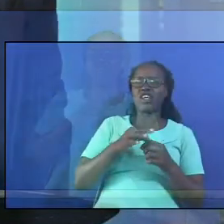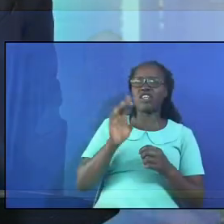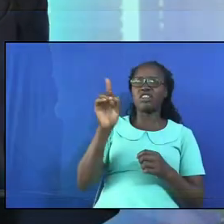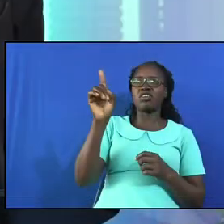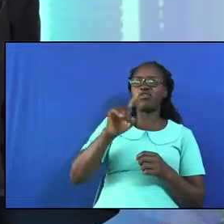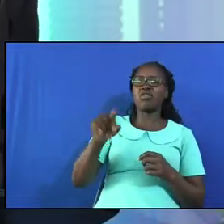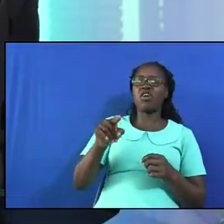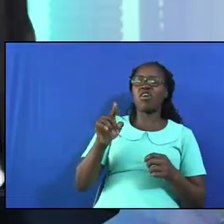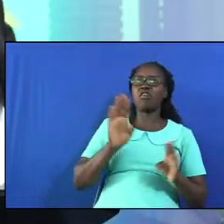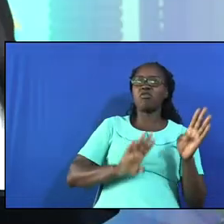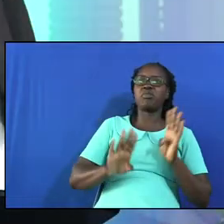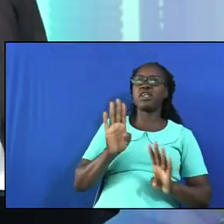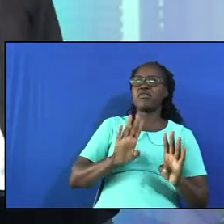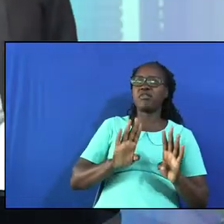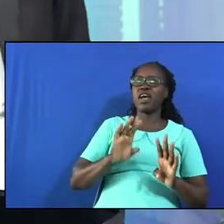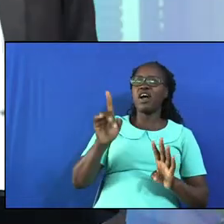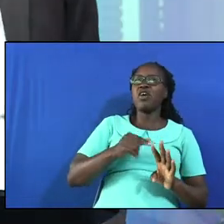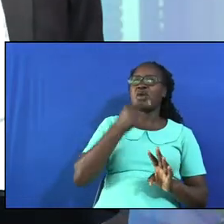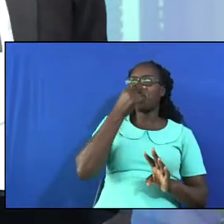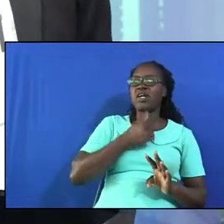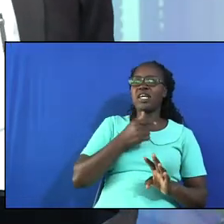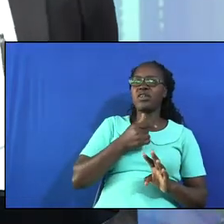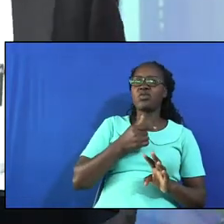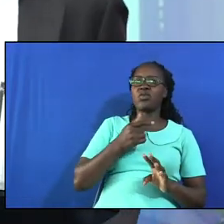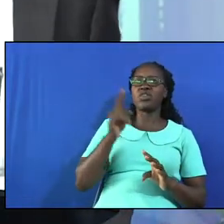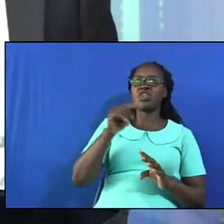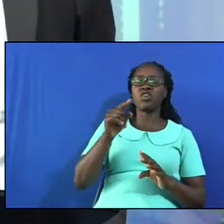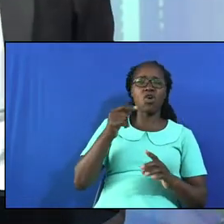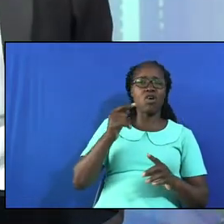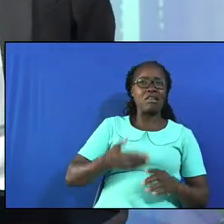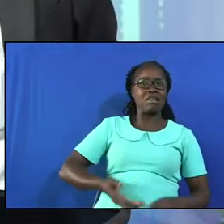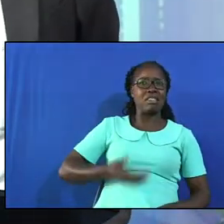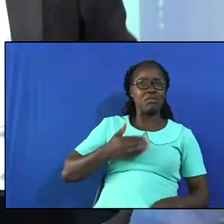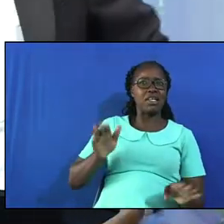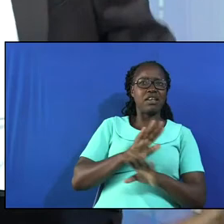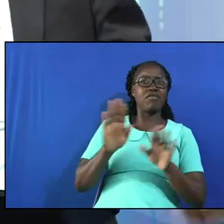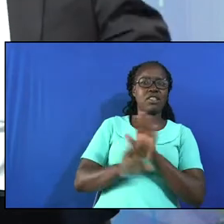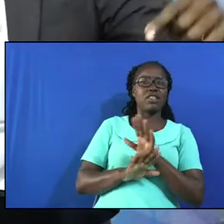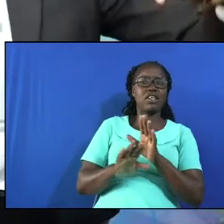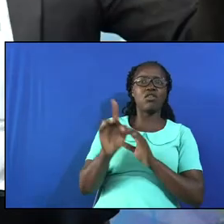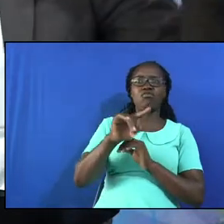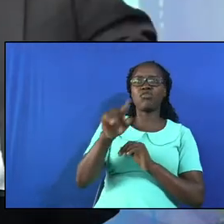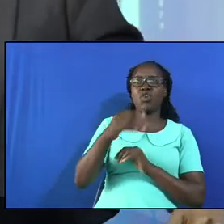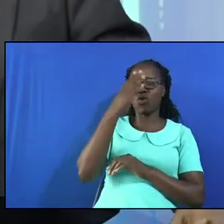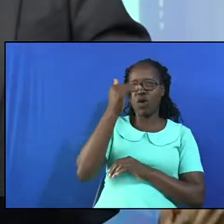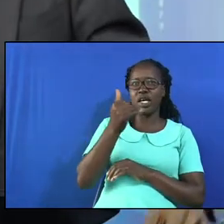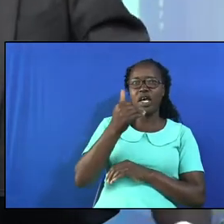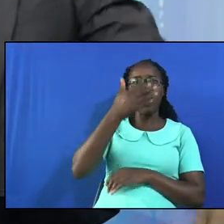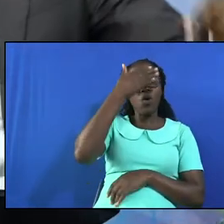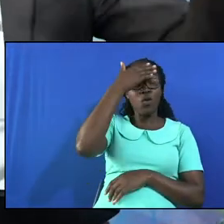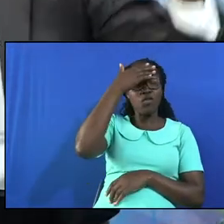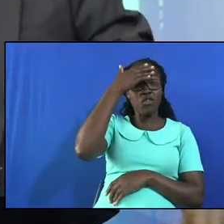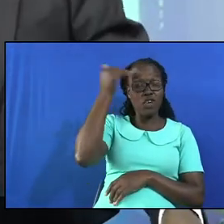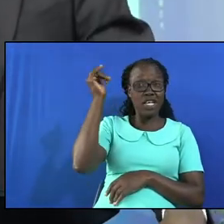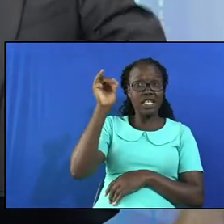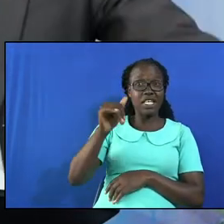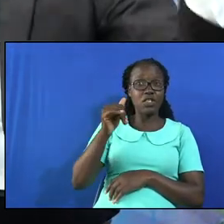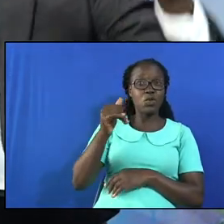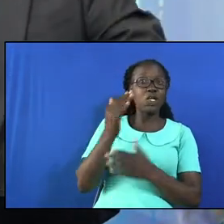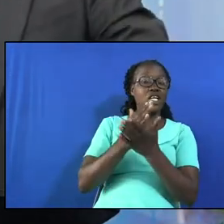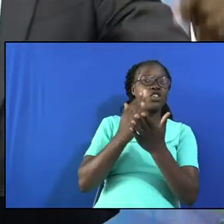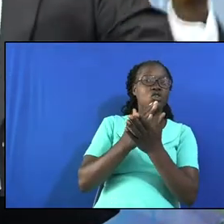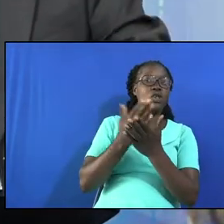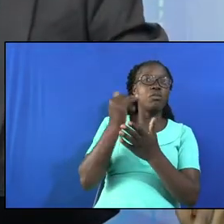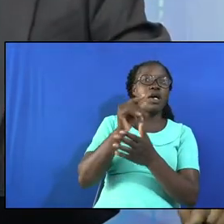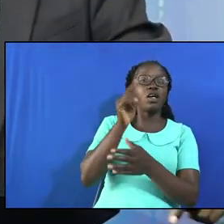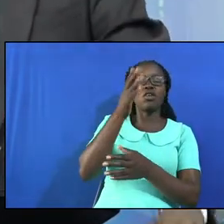wrong age, with the wrong temper, and everything wrong because we forget that we can actually,